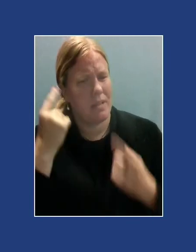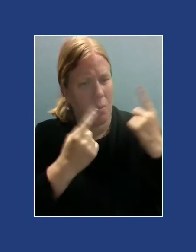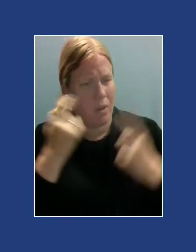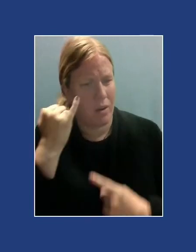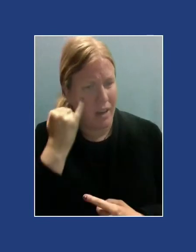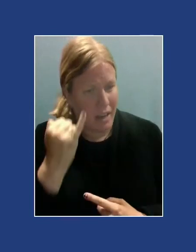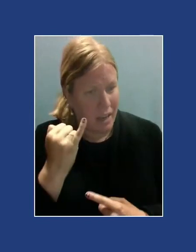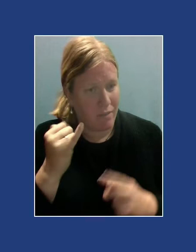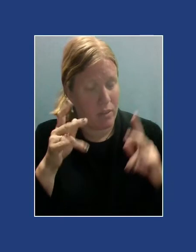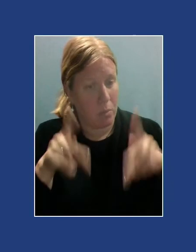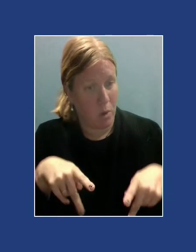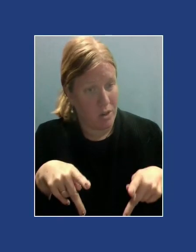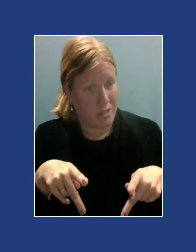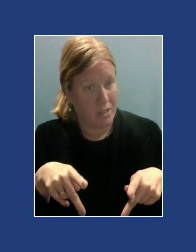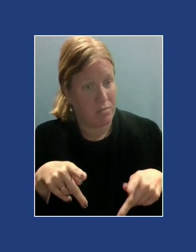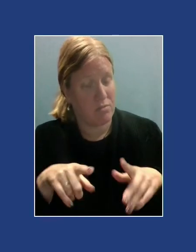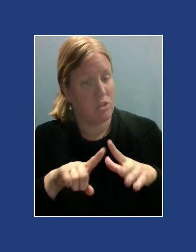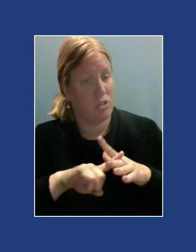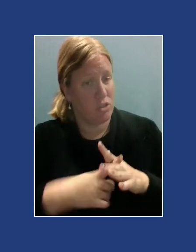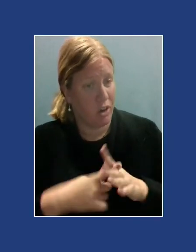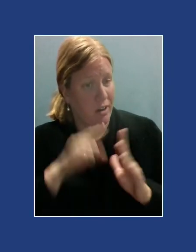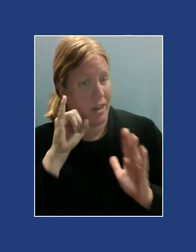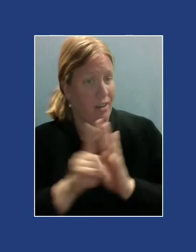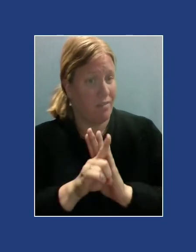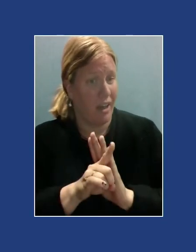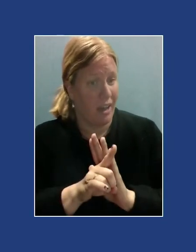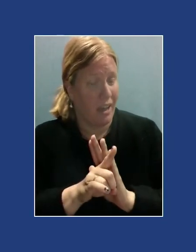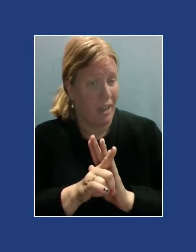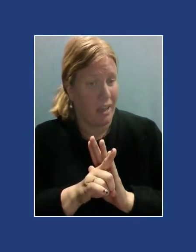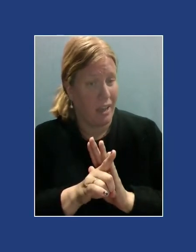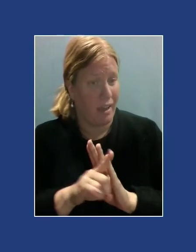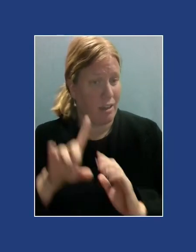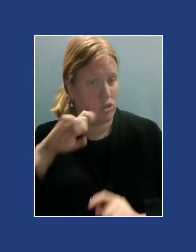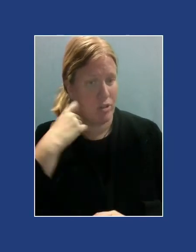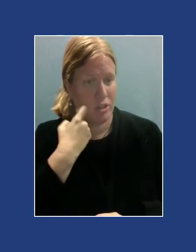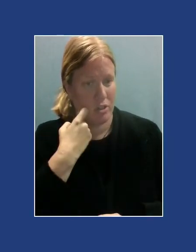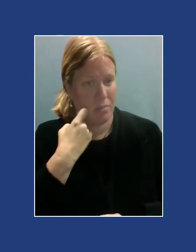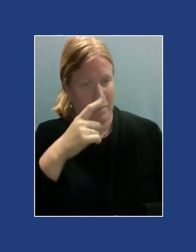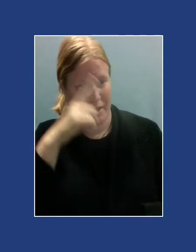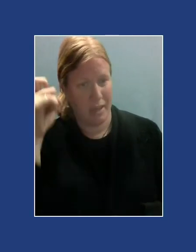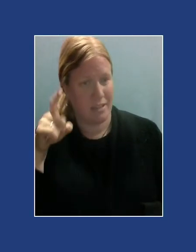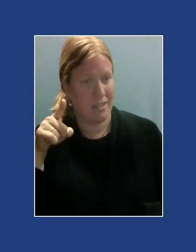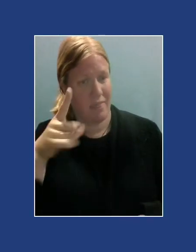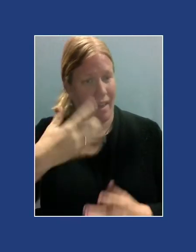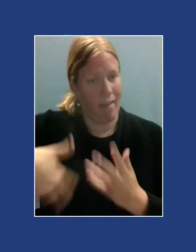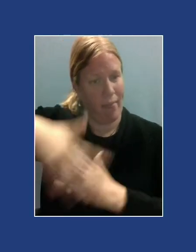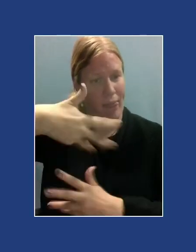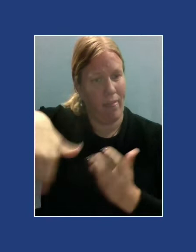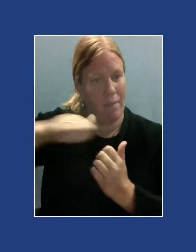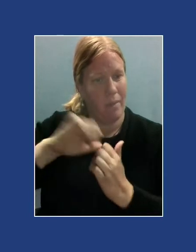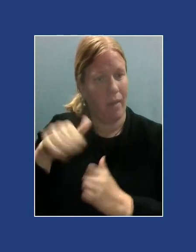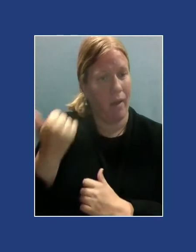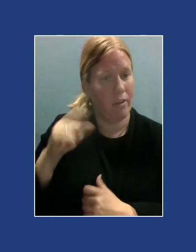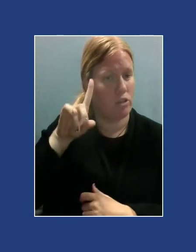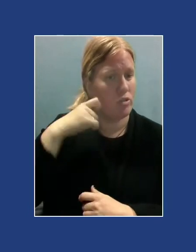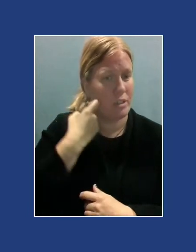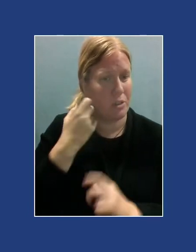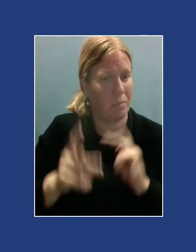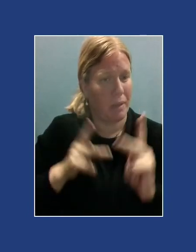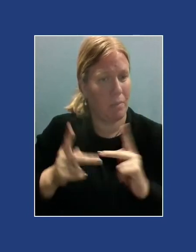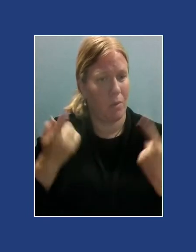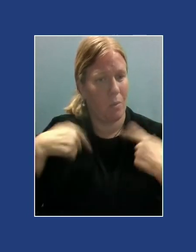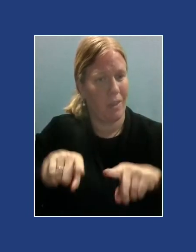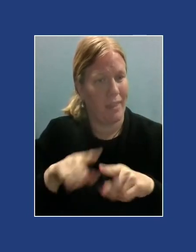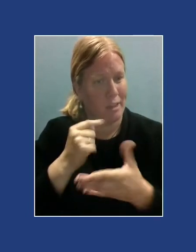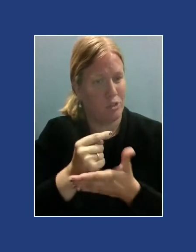as transgender or gender diverse in response to engaging with other trans and gender diverse people, say within treatment